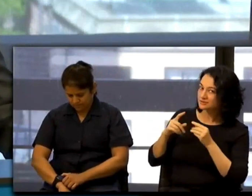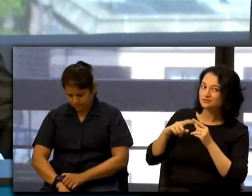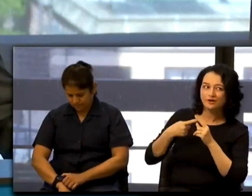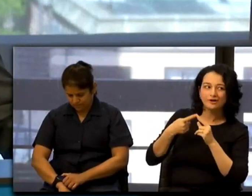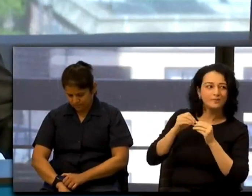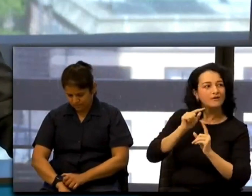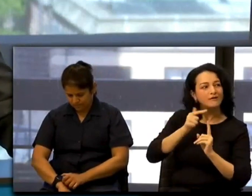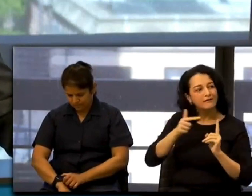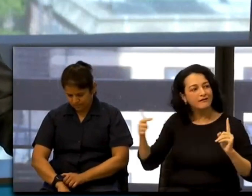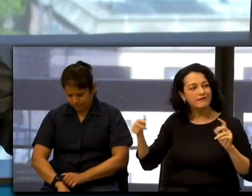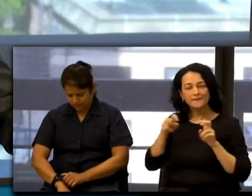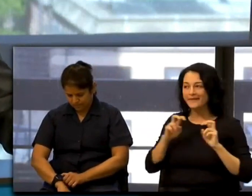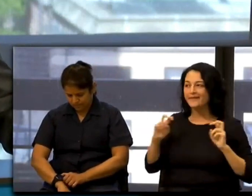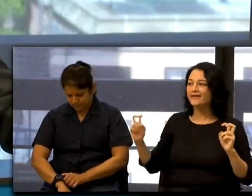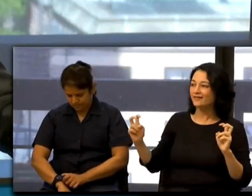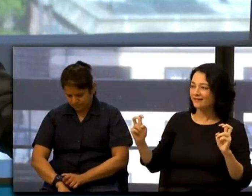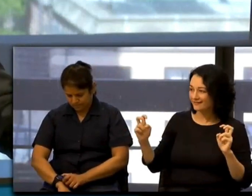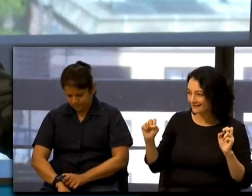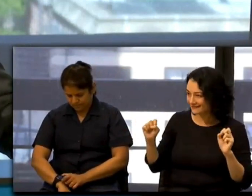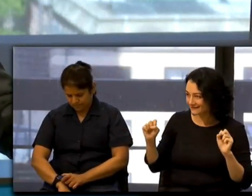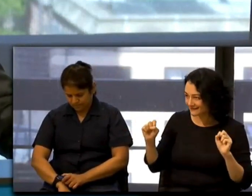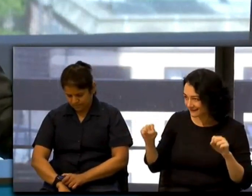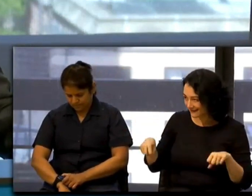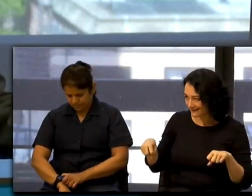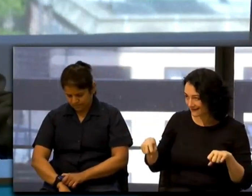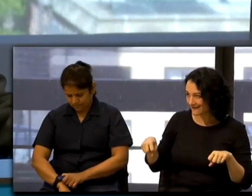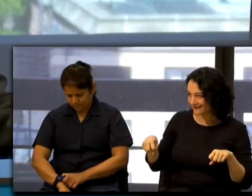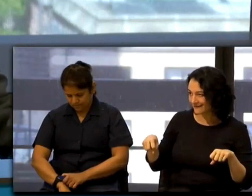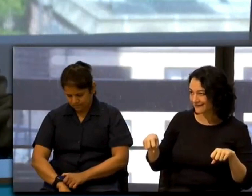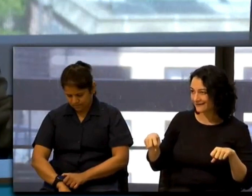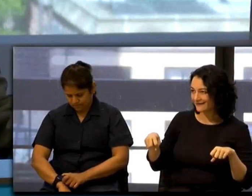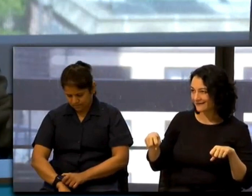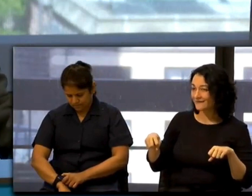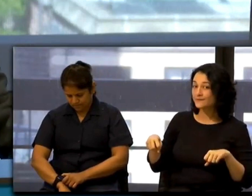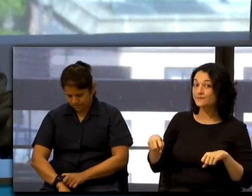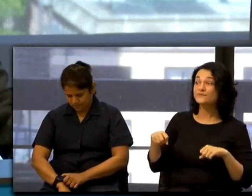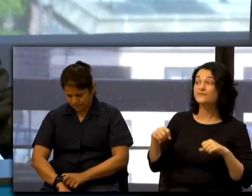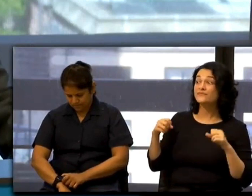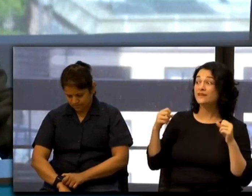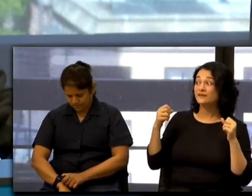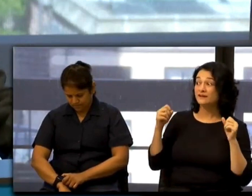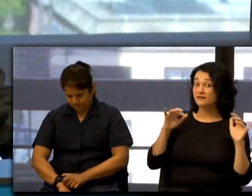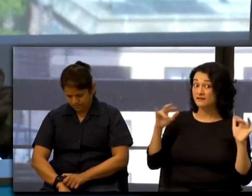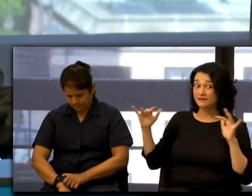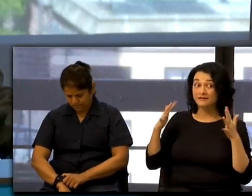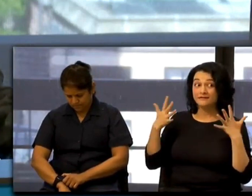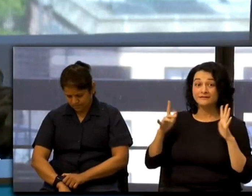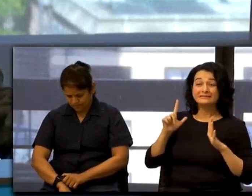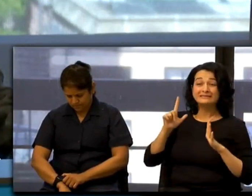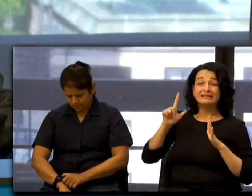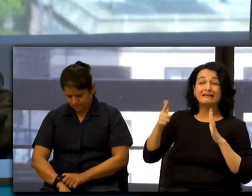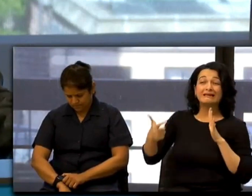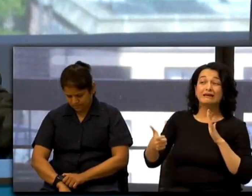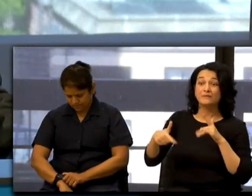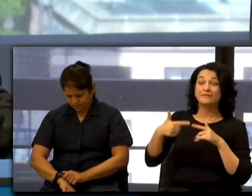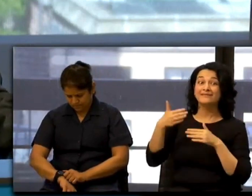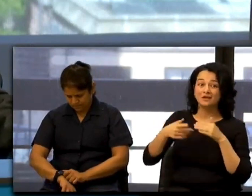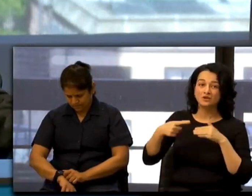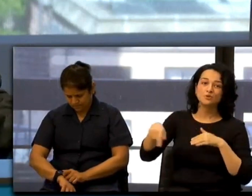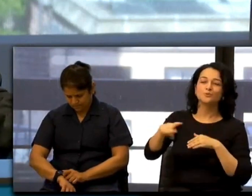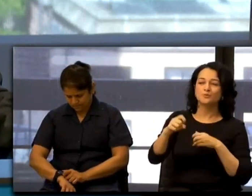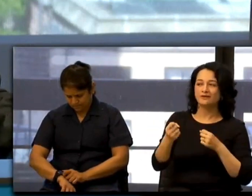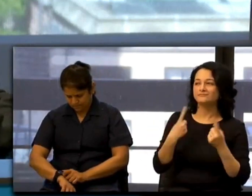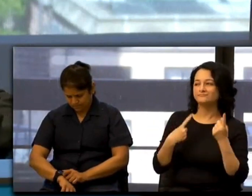at the end for some Q&A, both for here in the room and the event's being live streamed. And so if we have questions